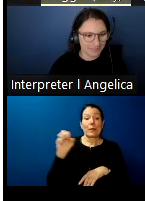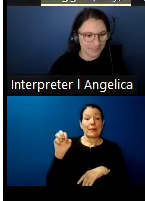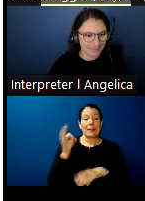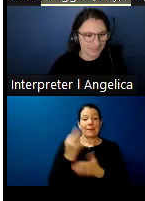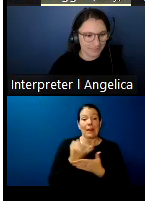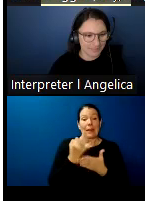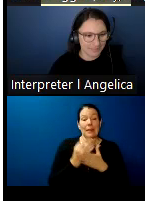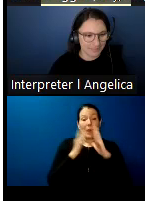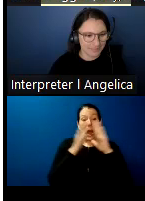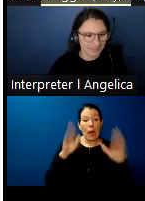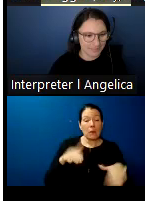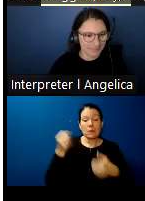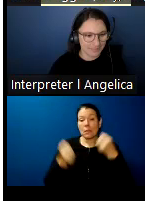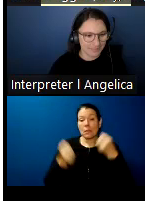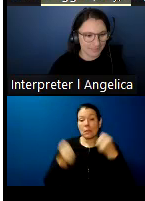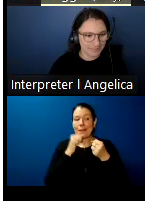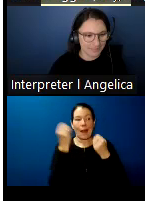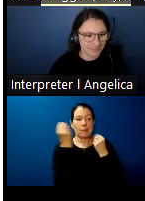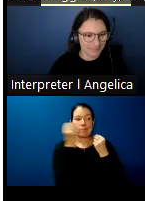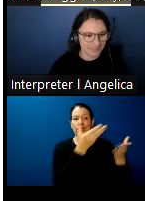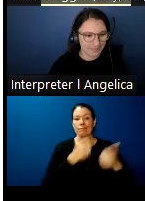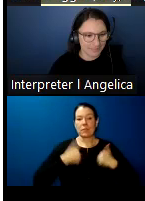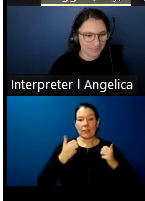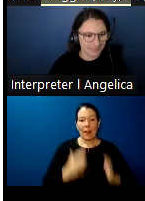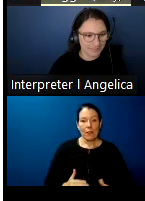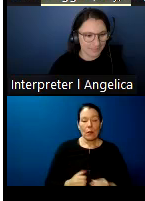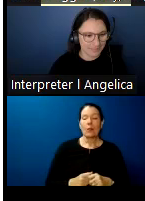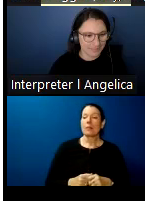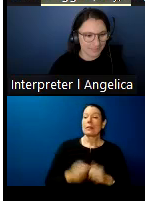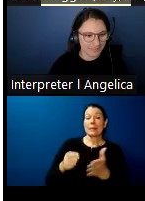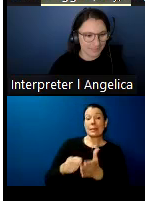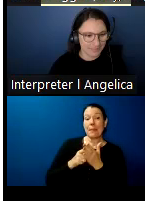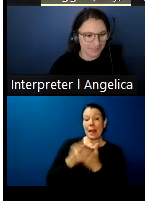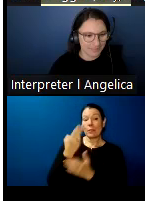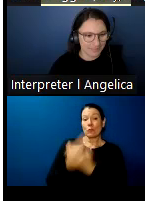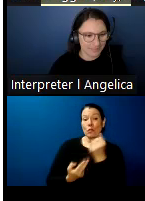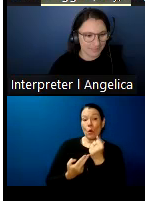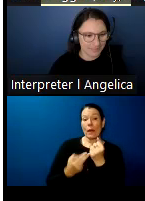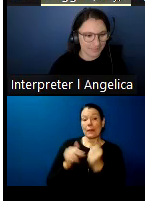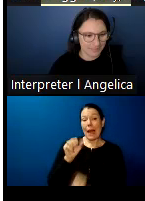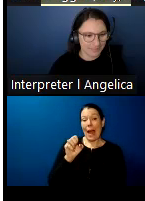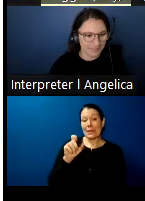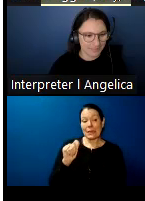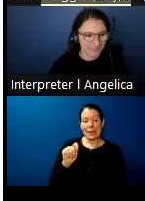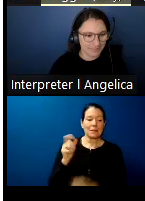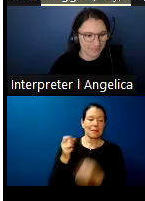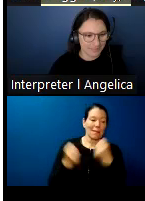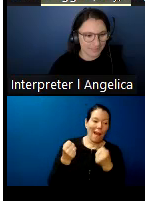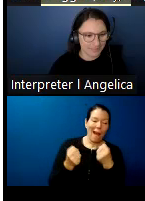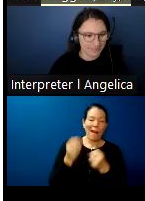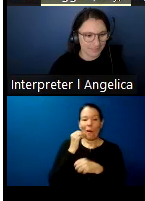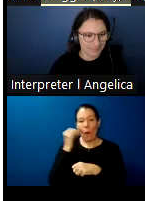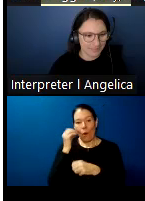a car without letting the survivor know that. They may demand that their joint assets, like a car or like a